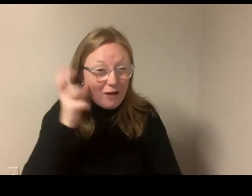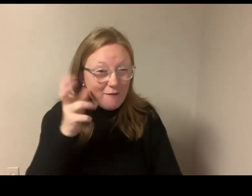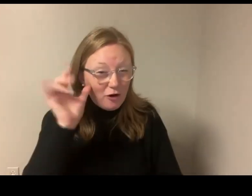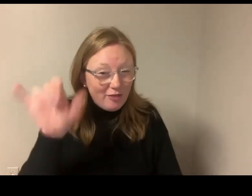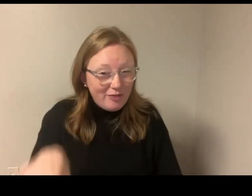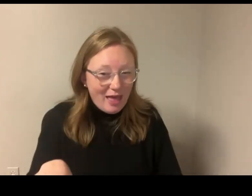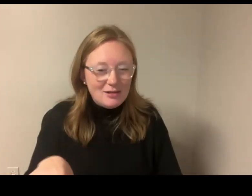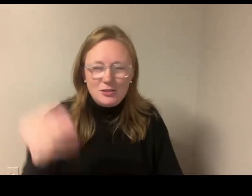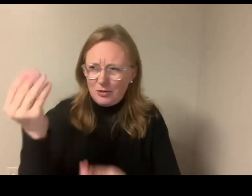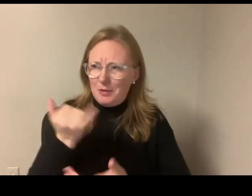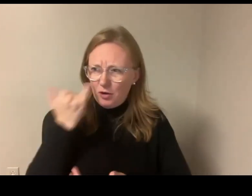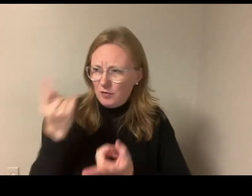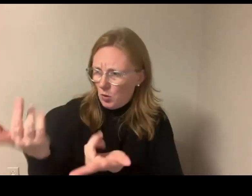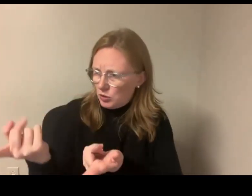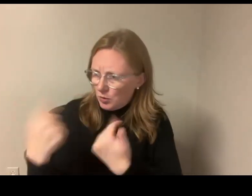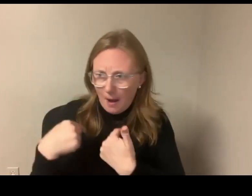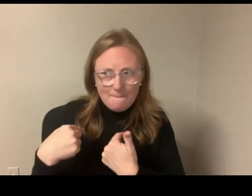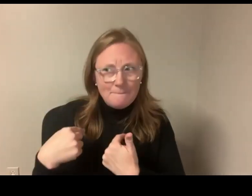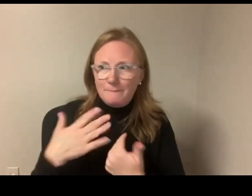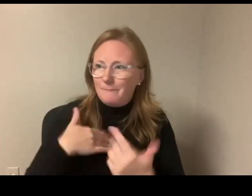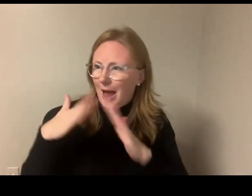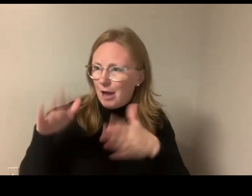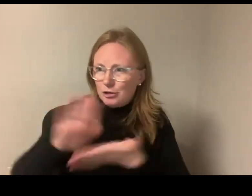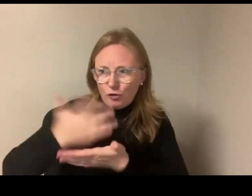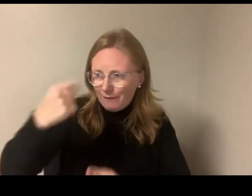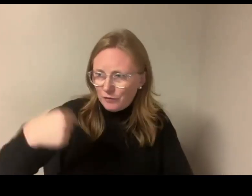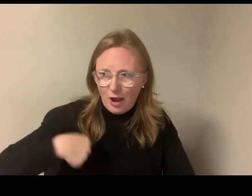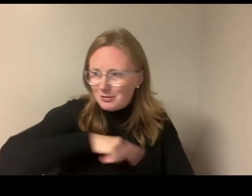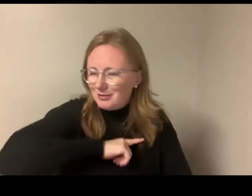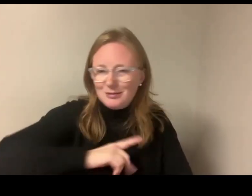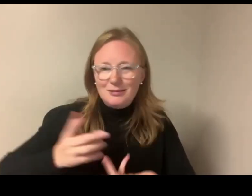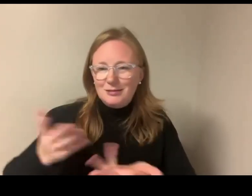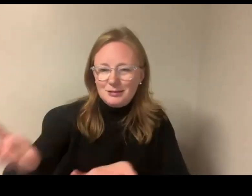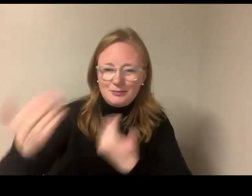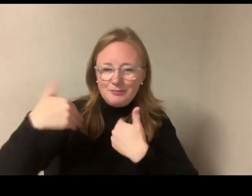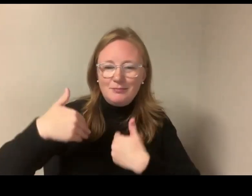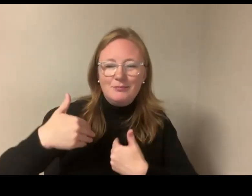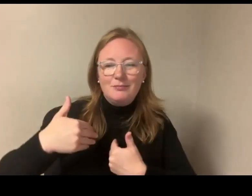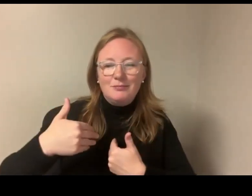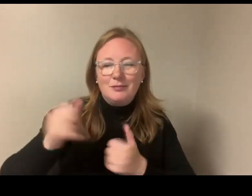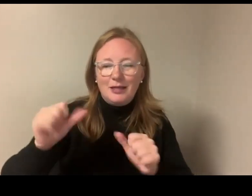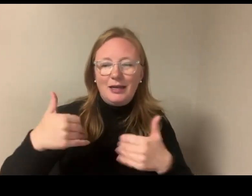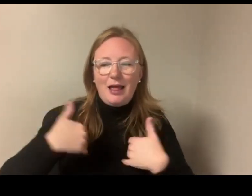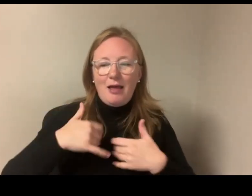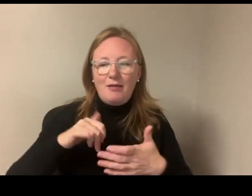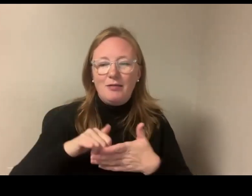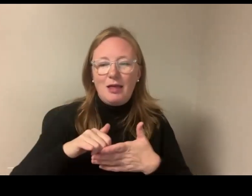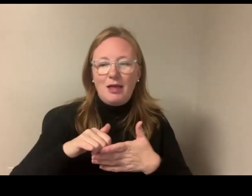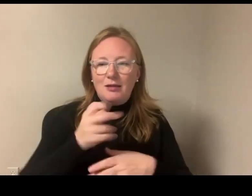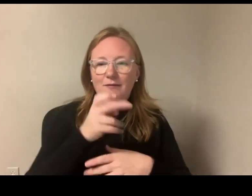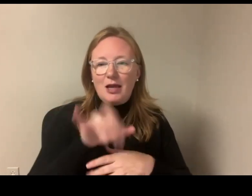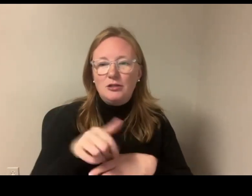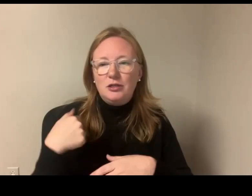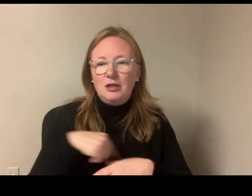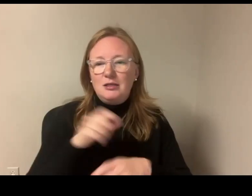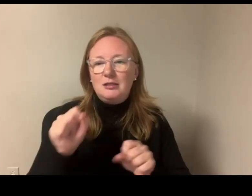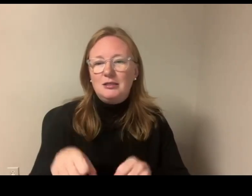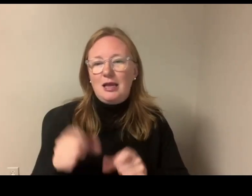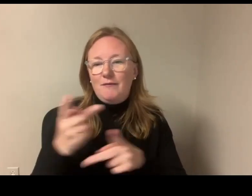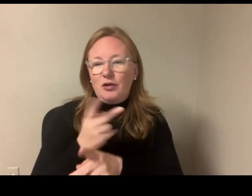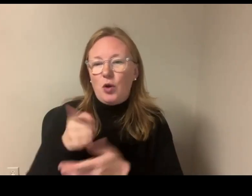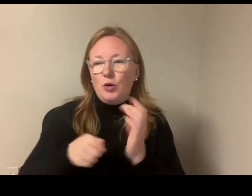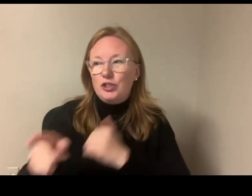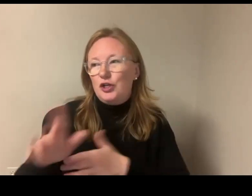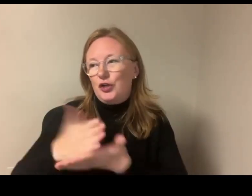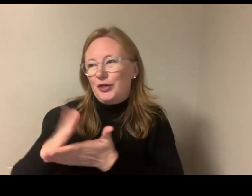let me know if you want me to come over. When I'm at the factory, maybe I can have a taste of what you're cooking up, Michael. But thank you for your